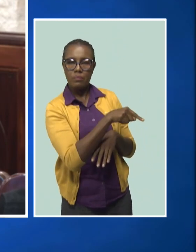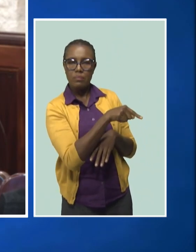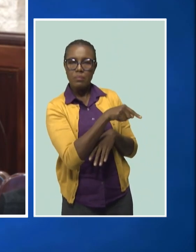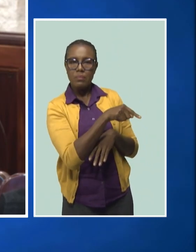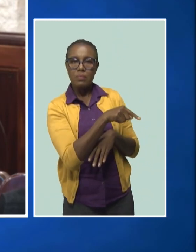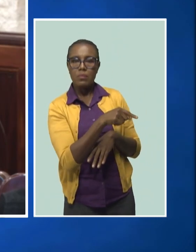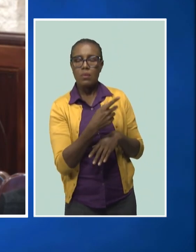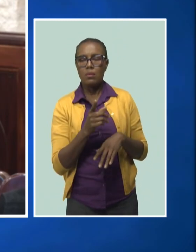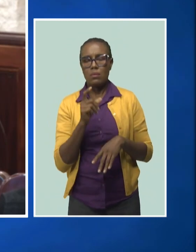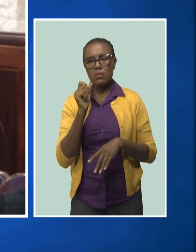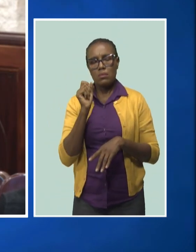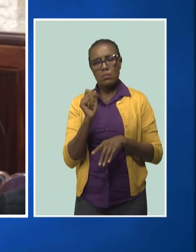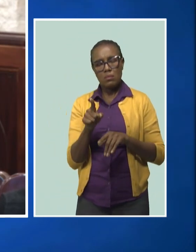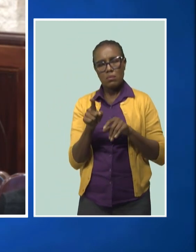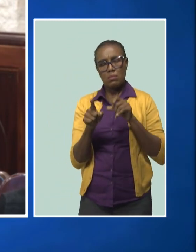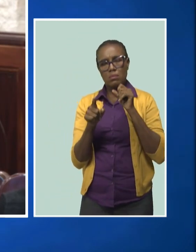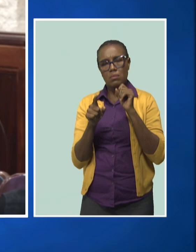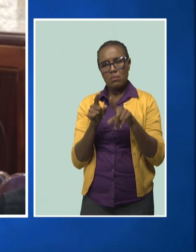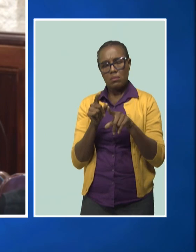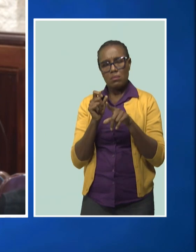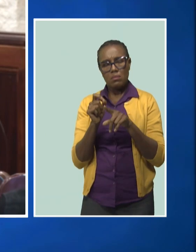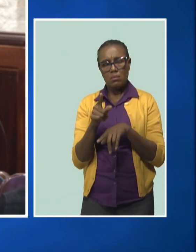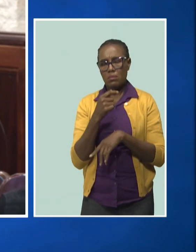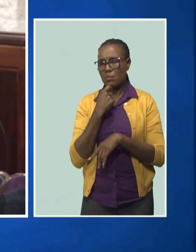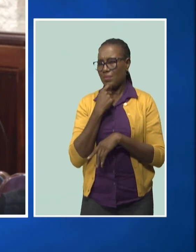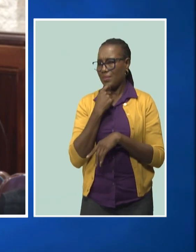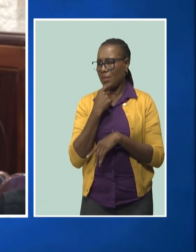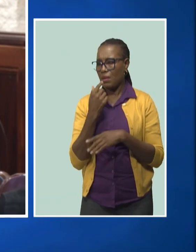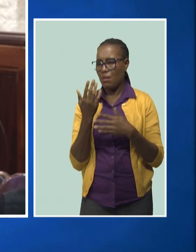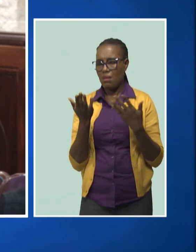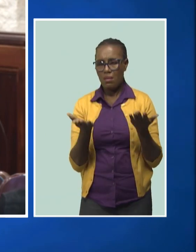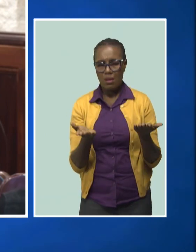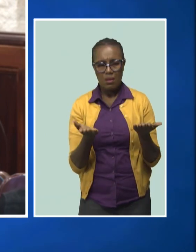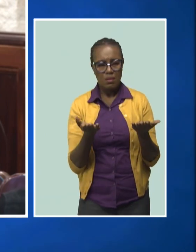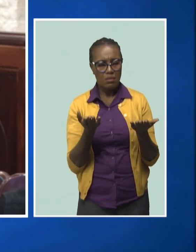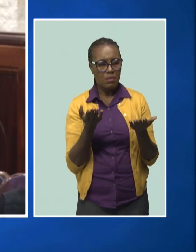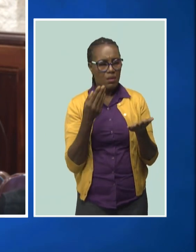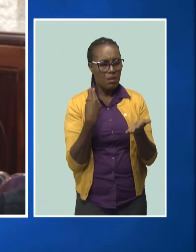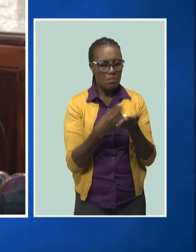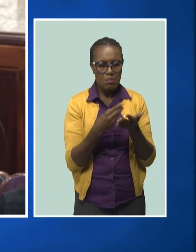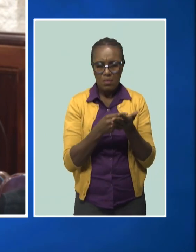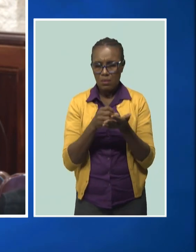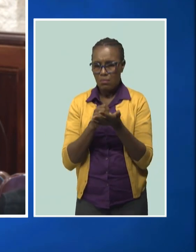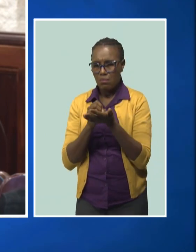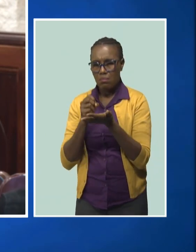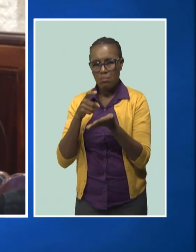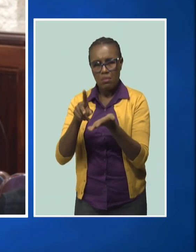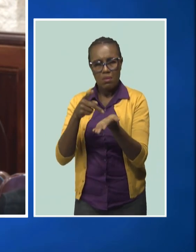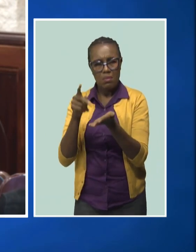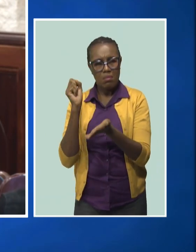Questions that I asked her, ma'am, are whether or not these monies were ever paid back as well.